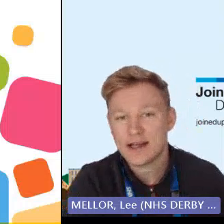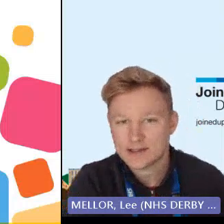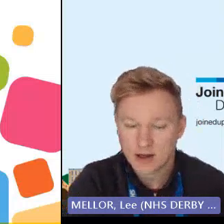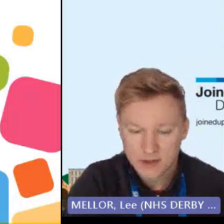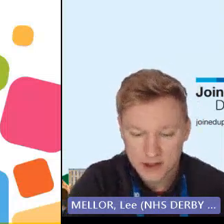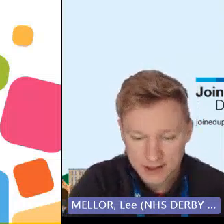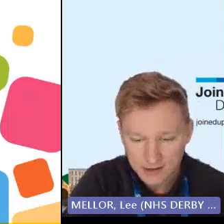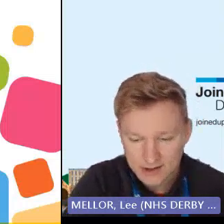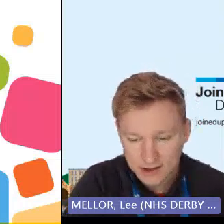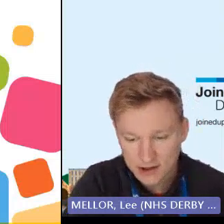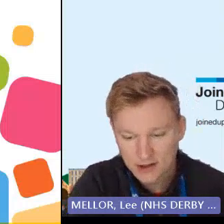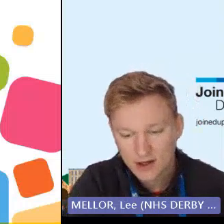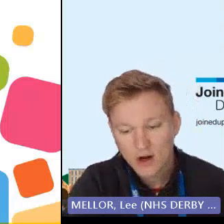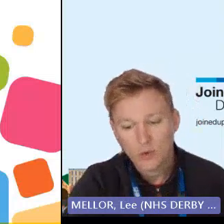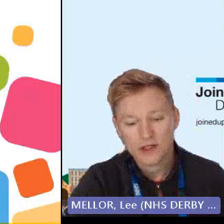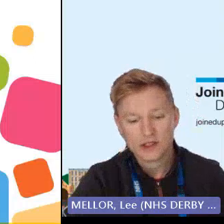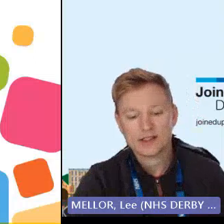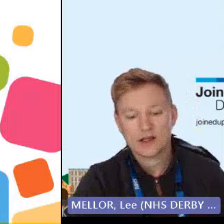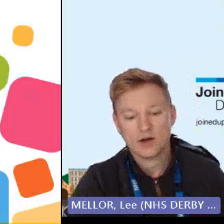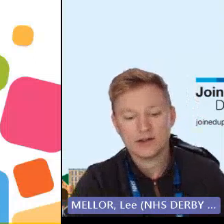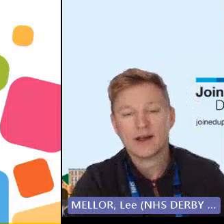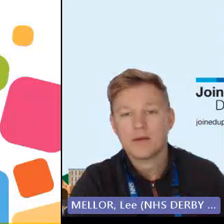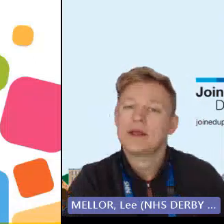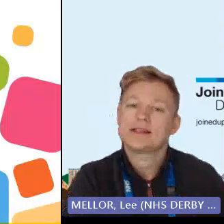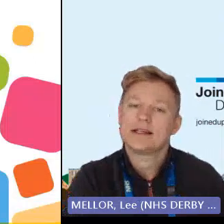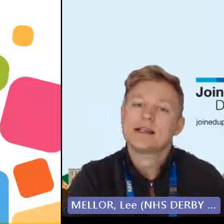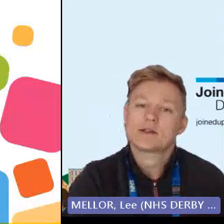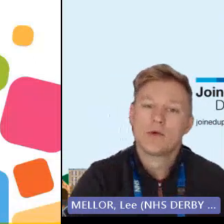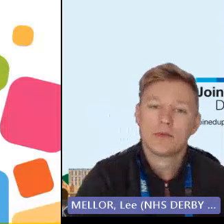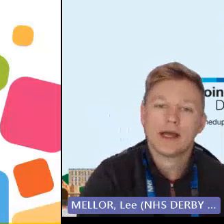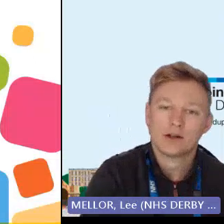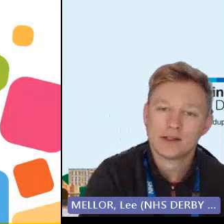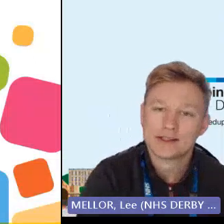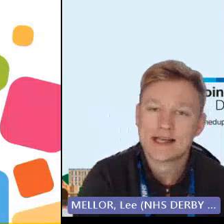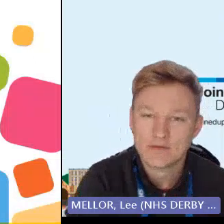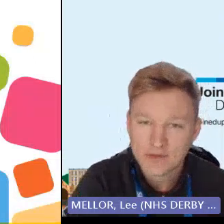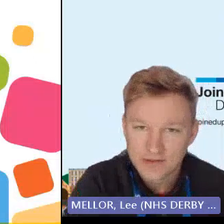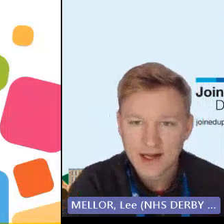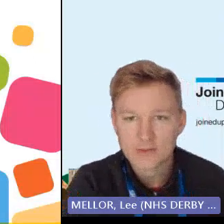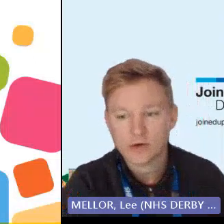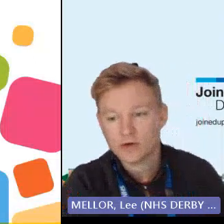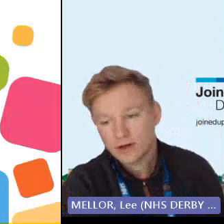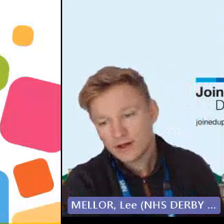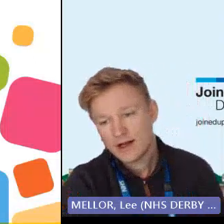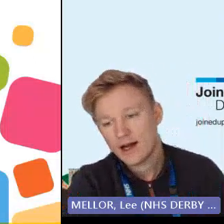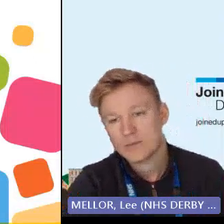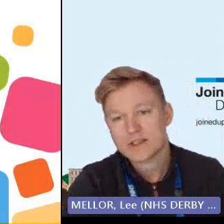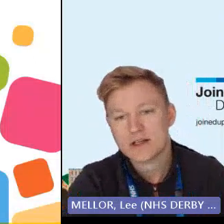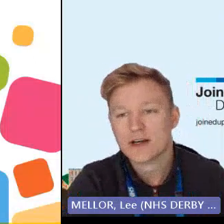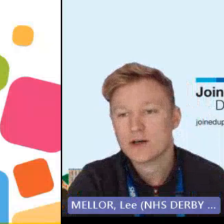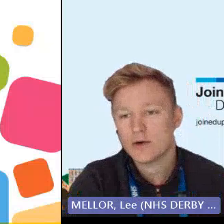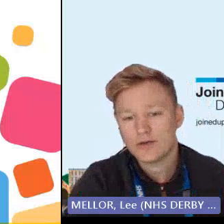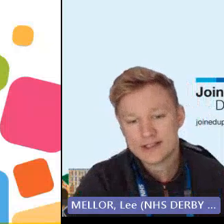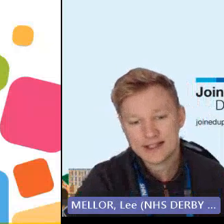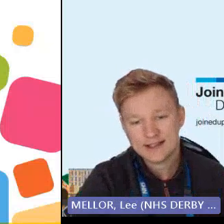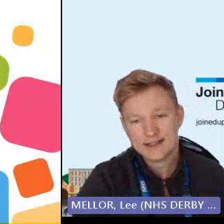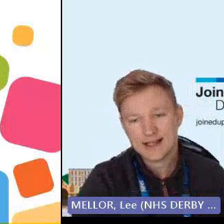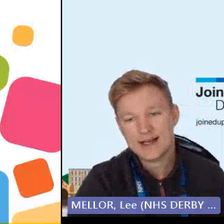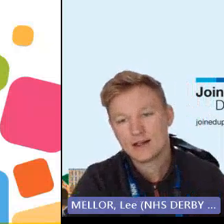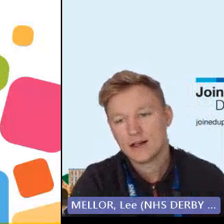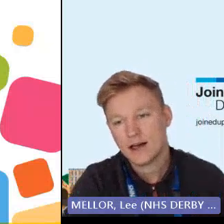up for the next Derbyshire Dialogue session, which is on diabetes and will be held on the 10th of April. So thank you all